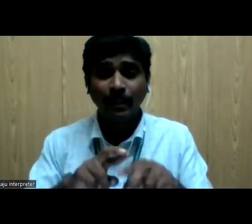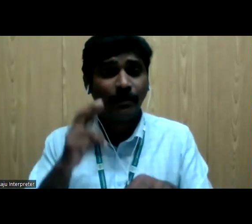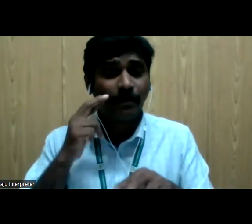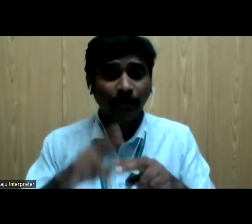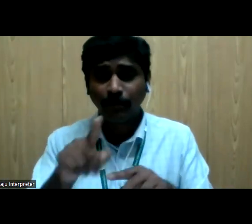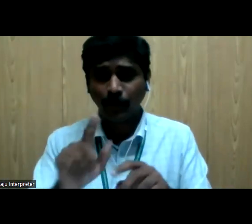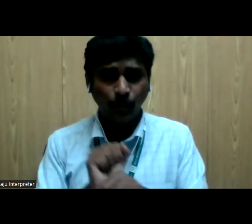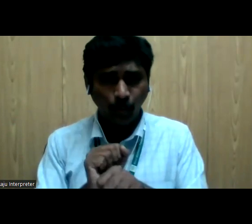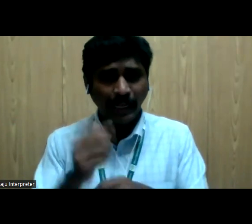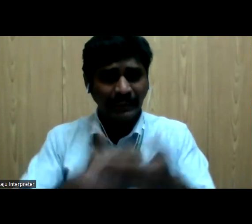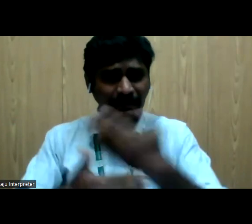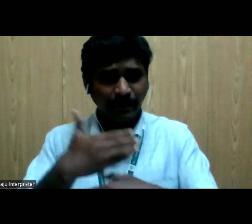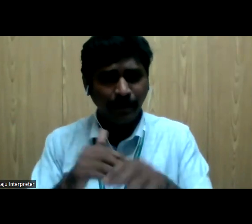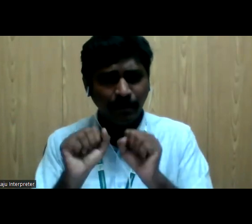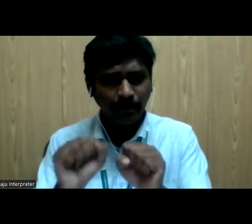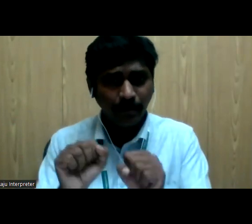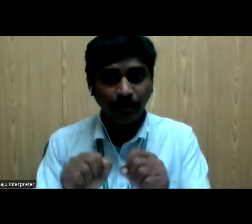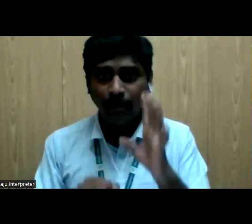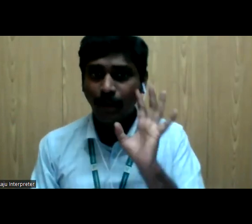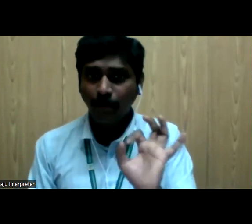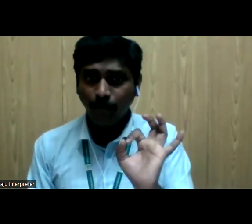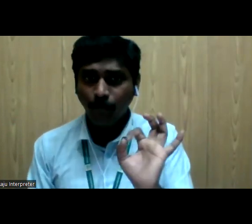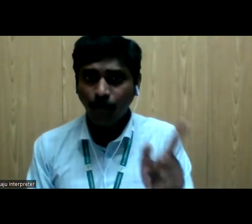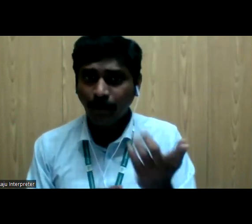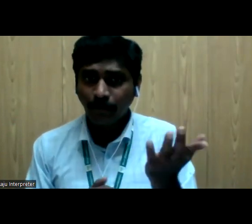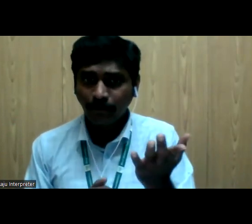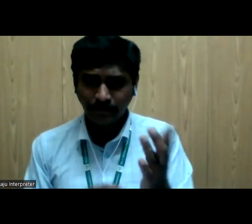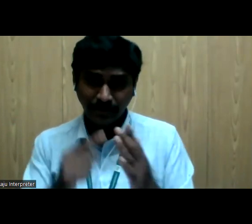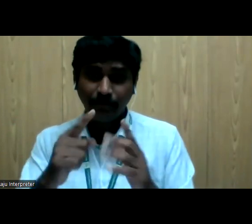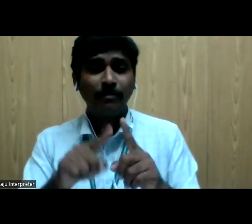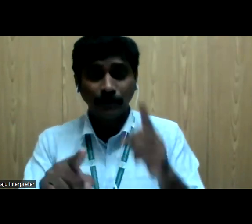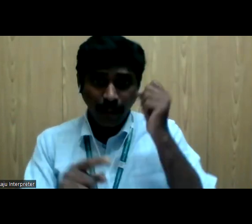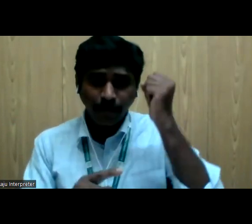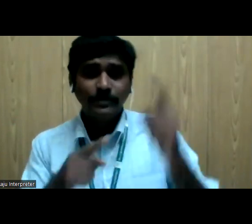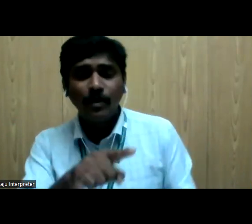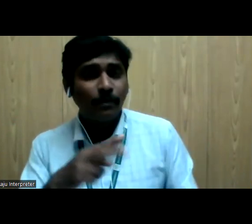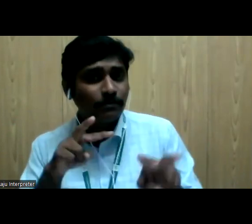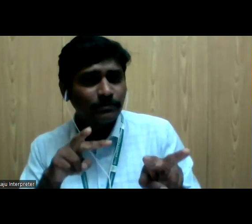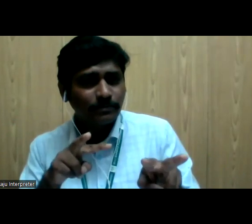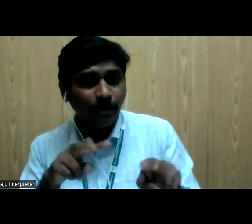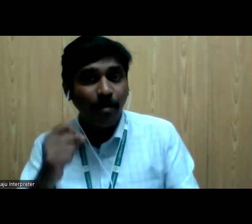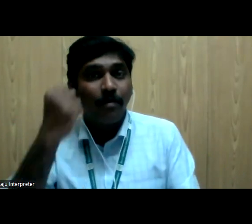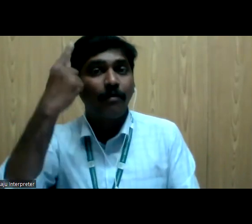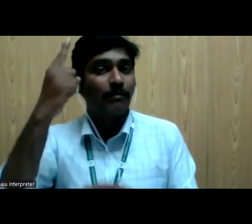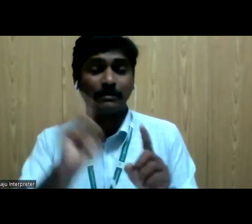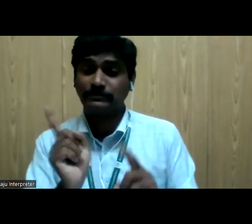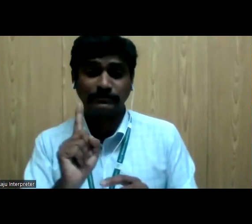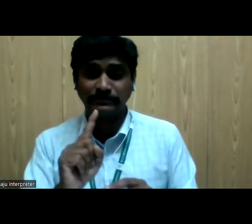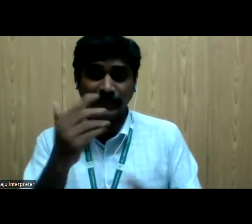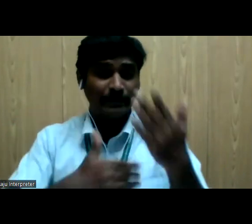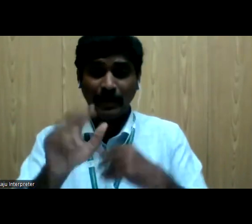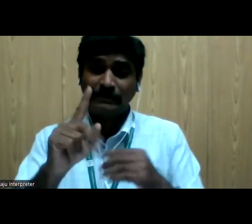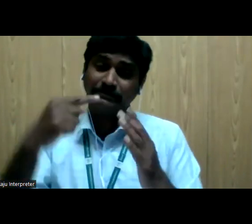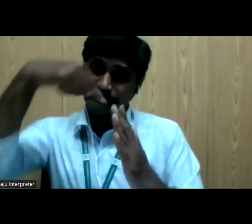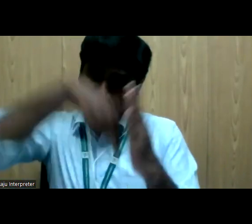you realize the importance of working at depth. I think we've just started to scrape the surface, and